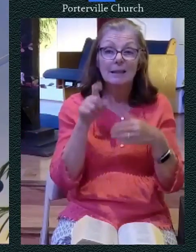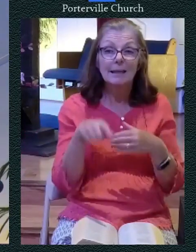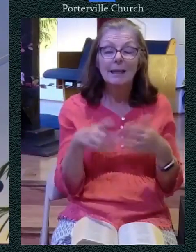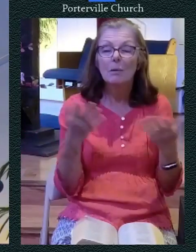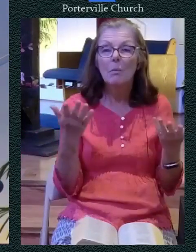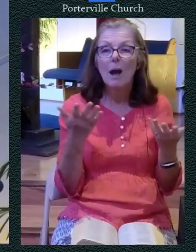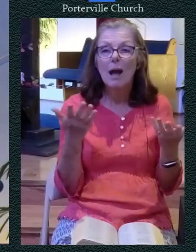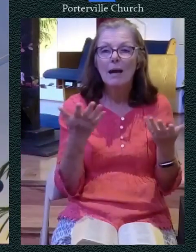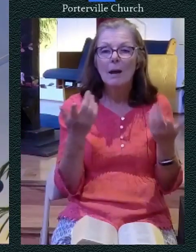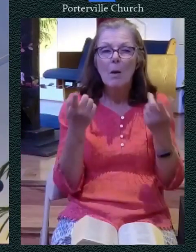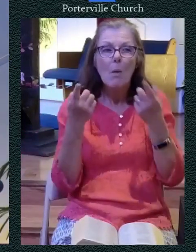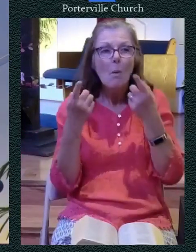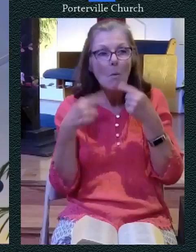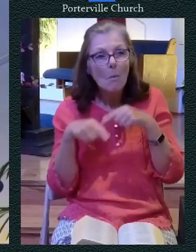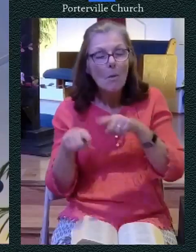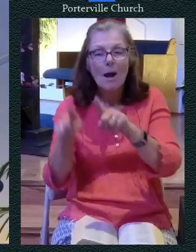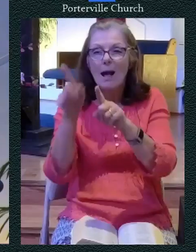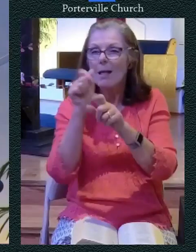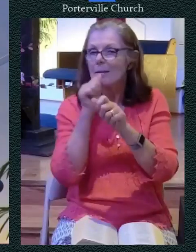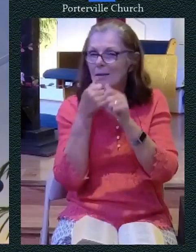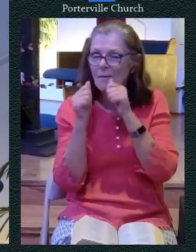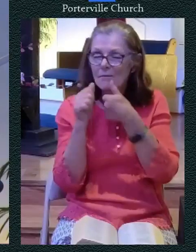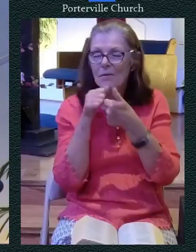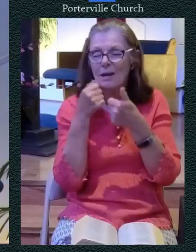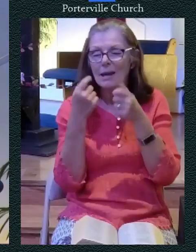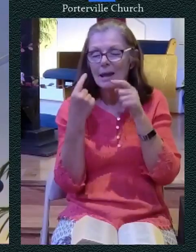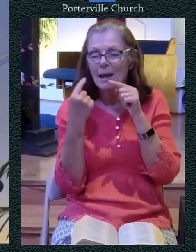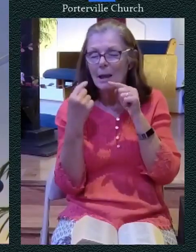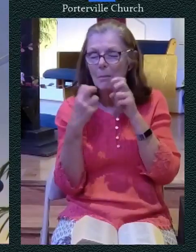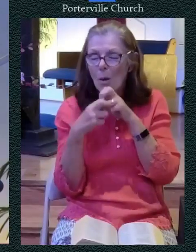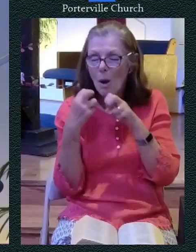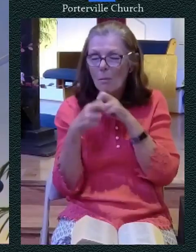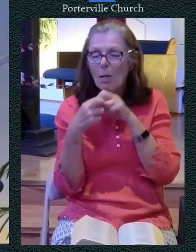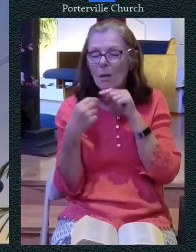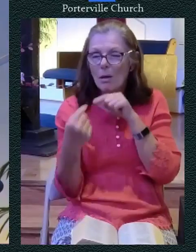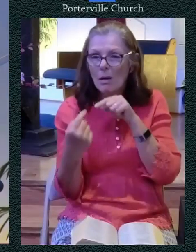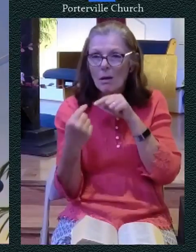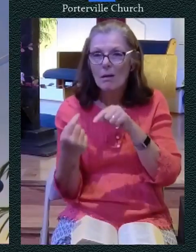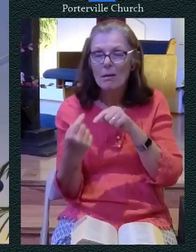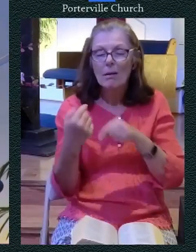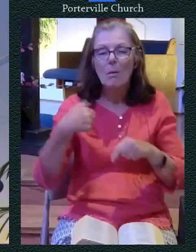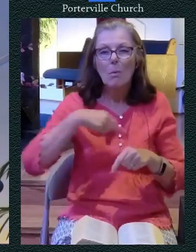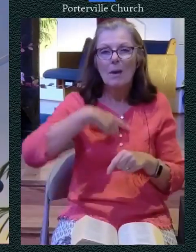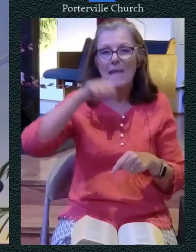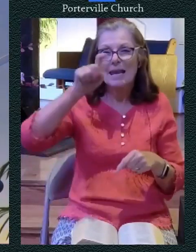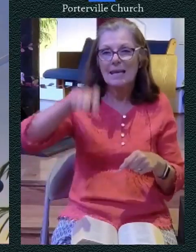of suffering and trial is we need humility.